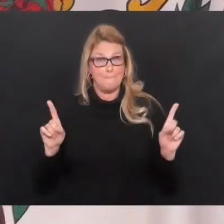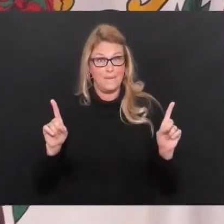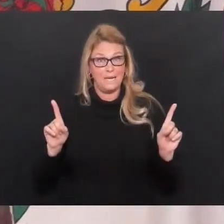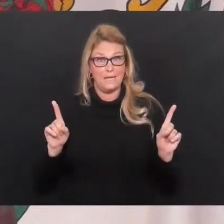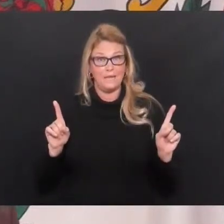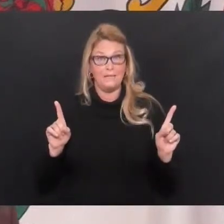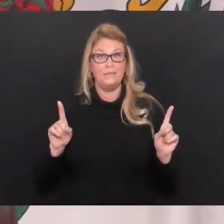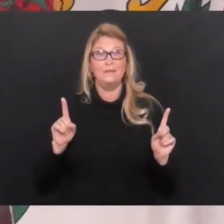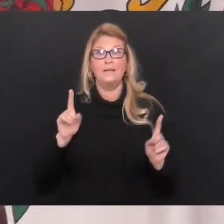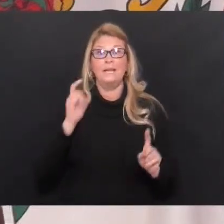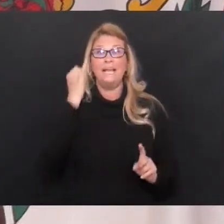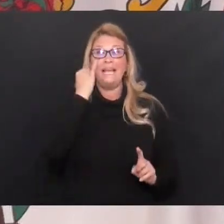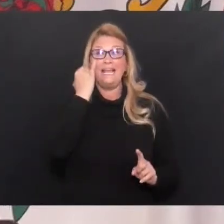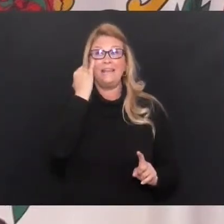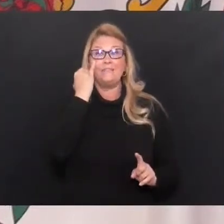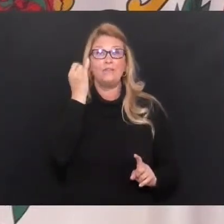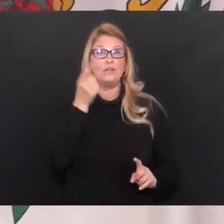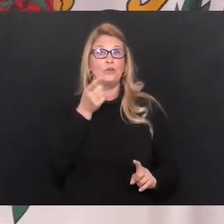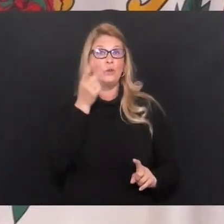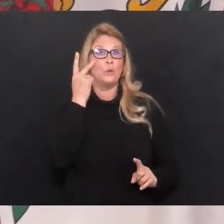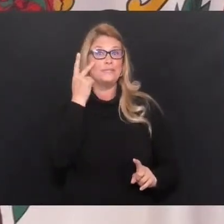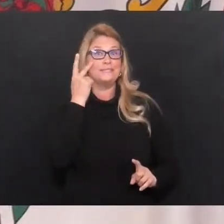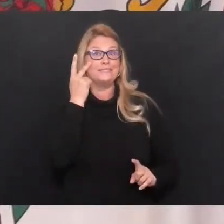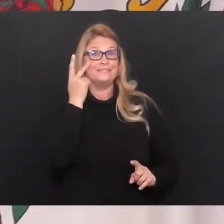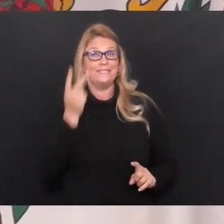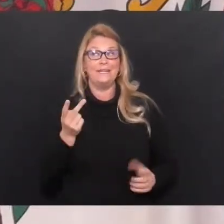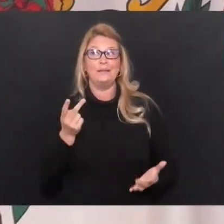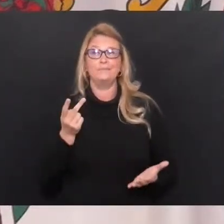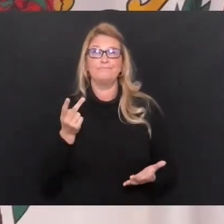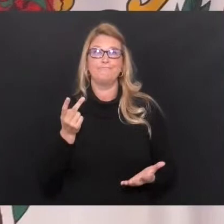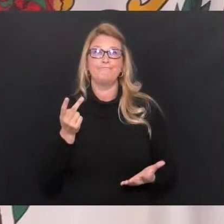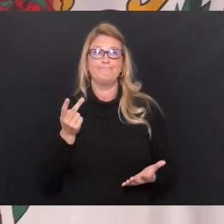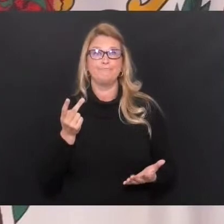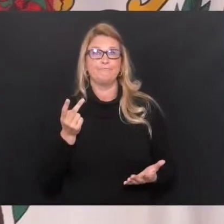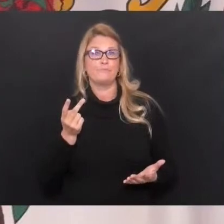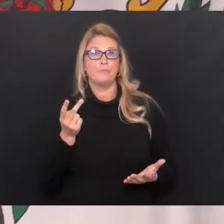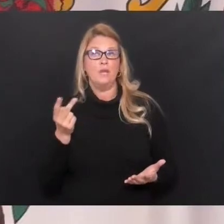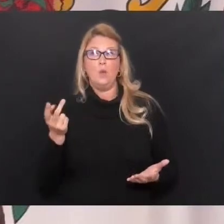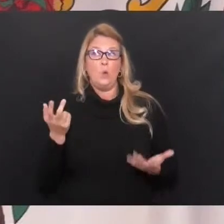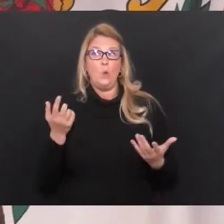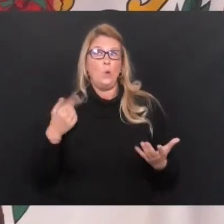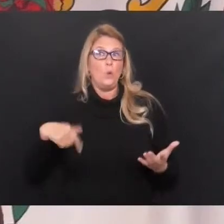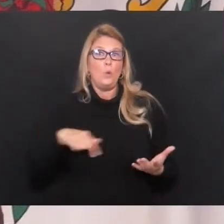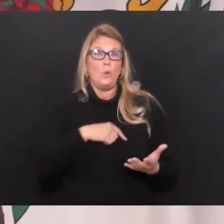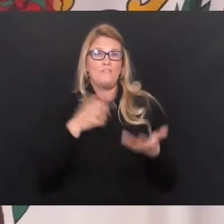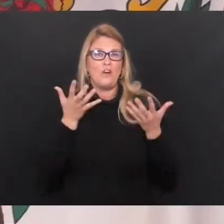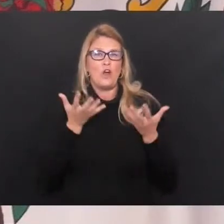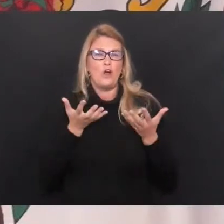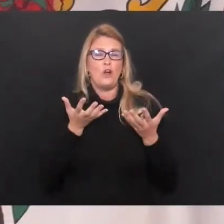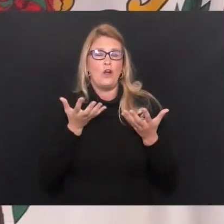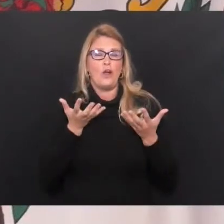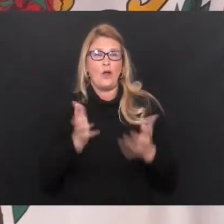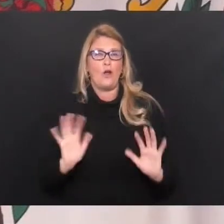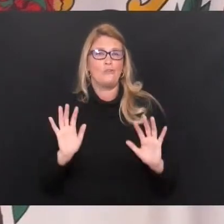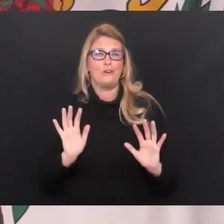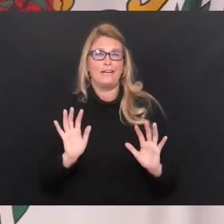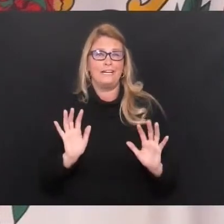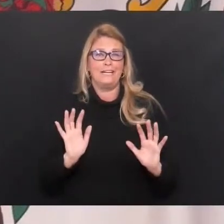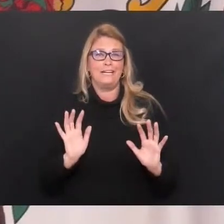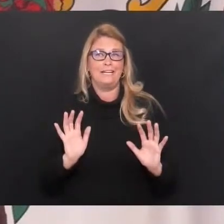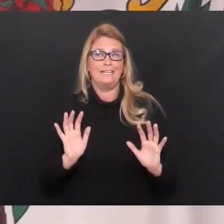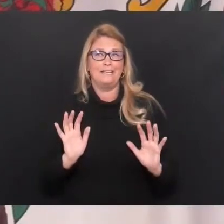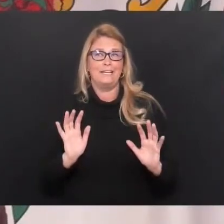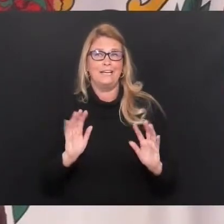just step back and think just about this, we've tested in this country, or we've given